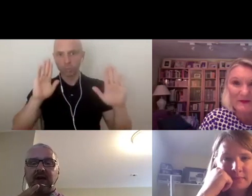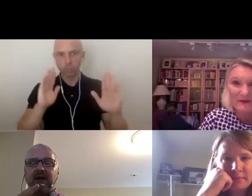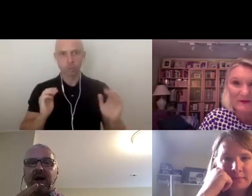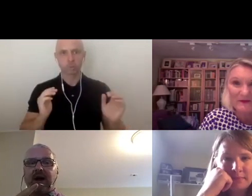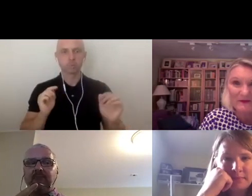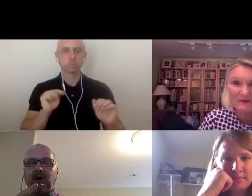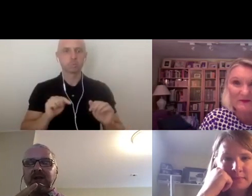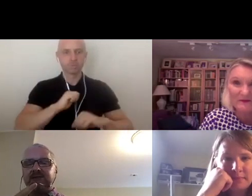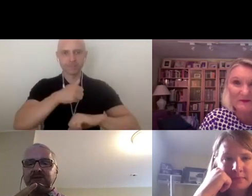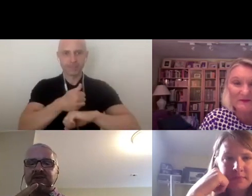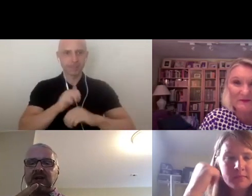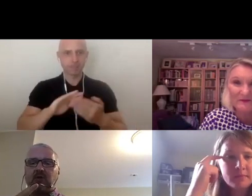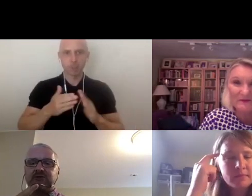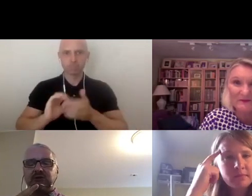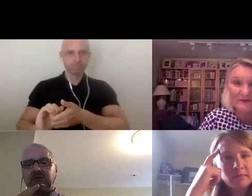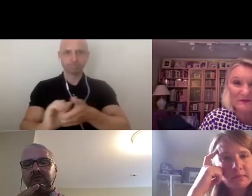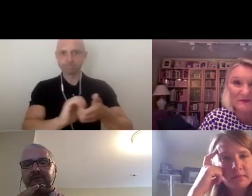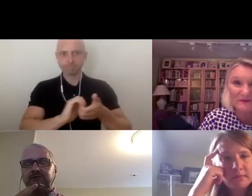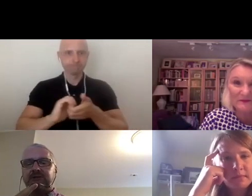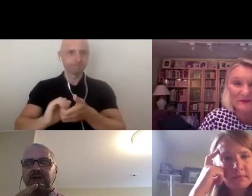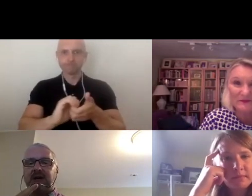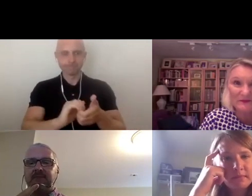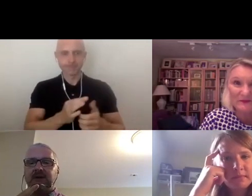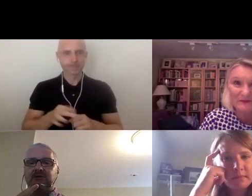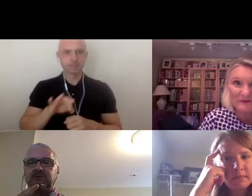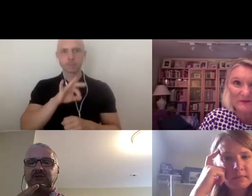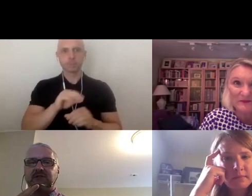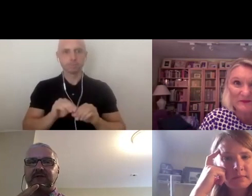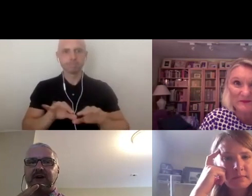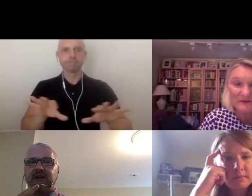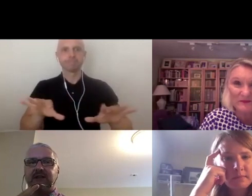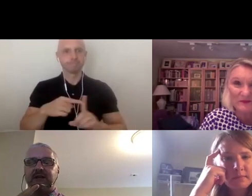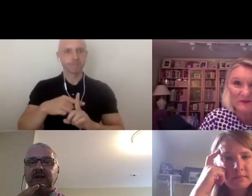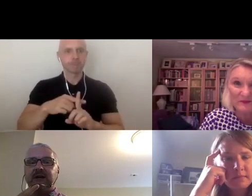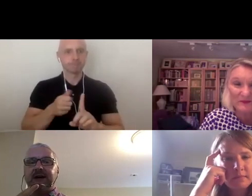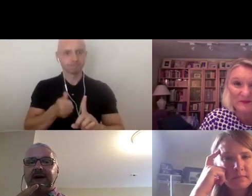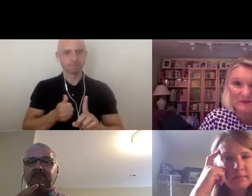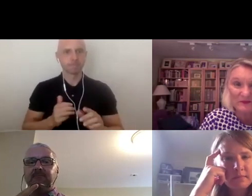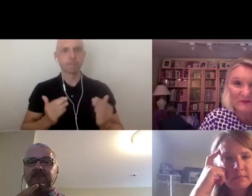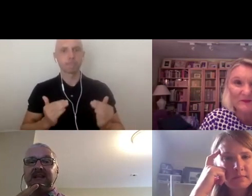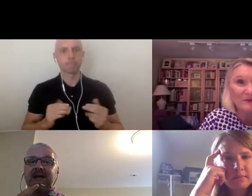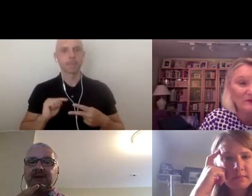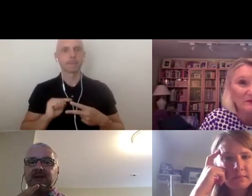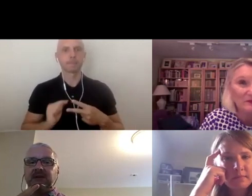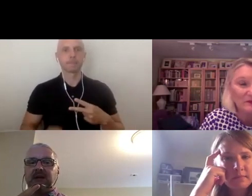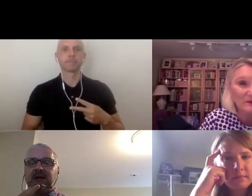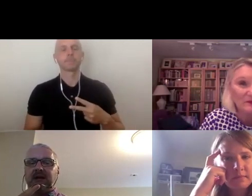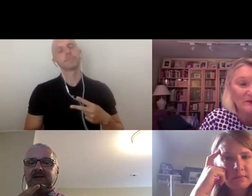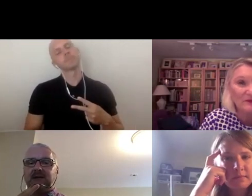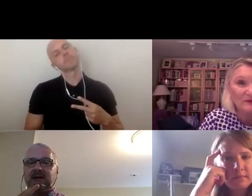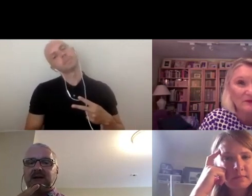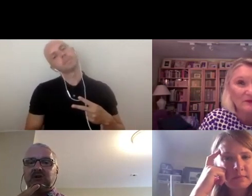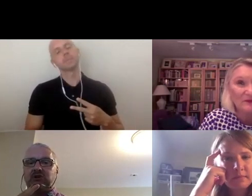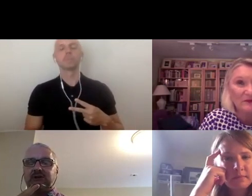that. I'll answer your second question first in terms of the liability